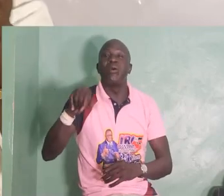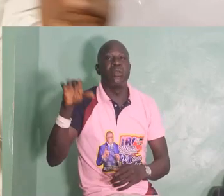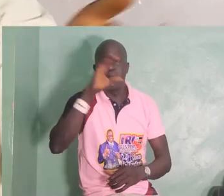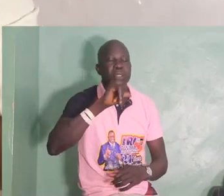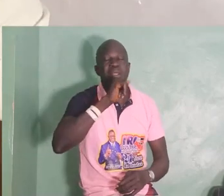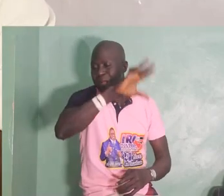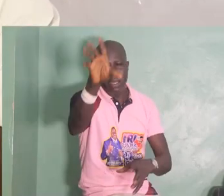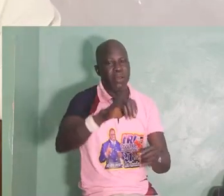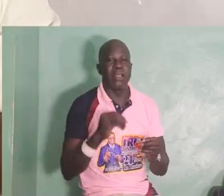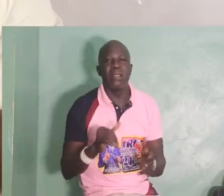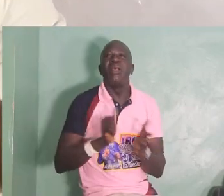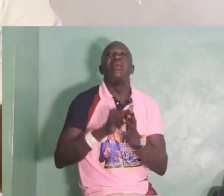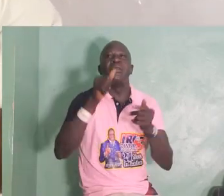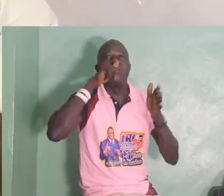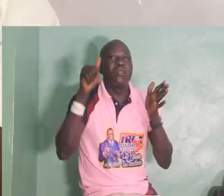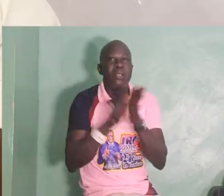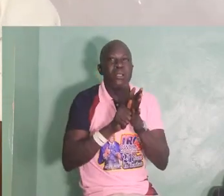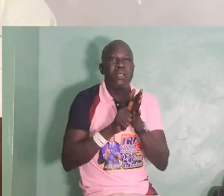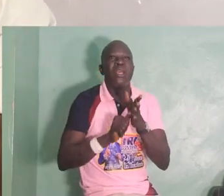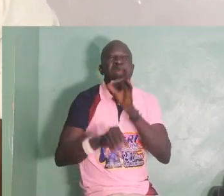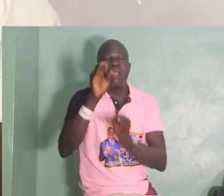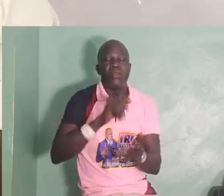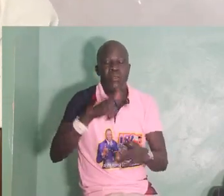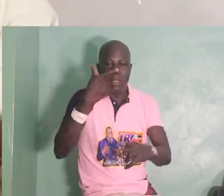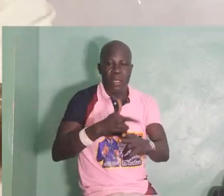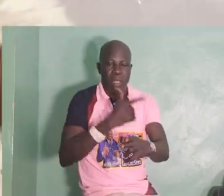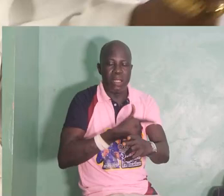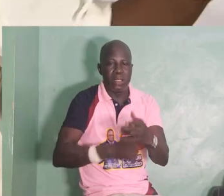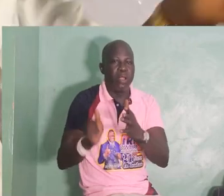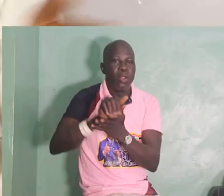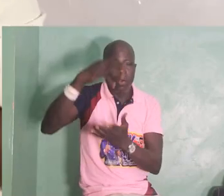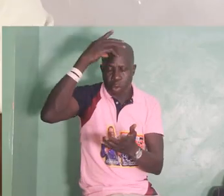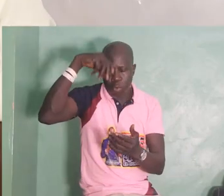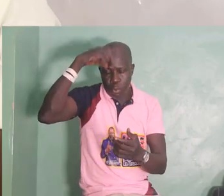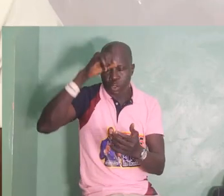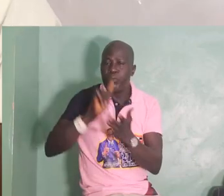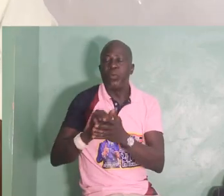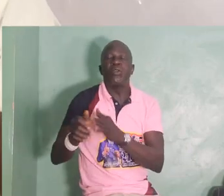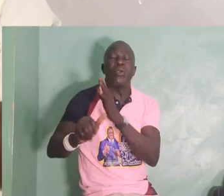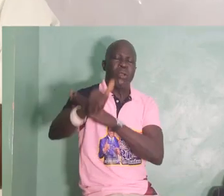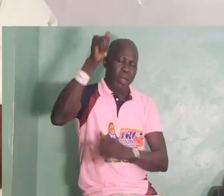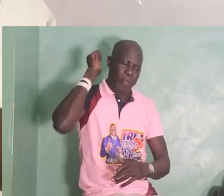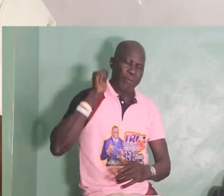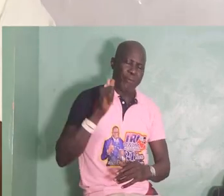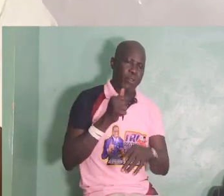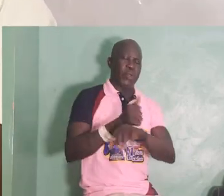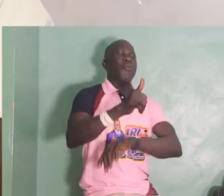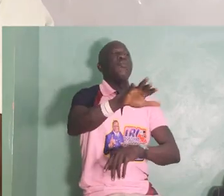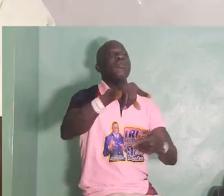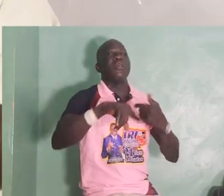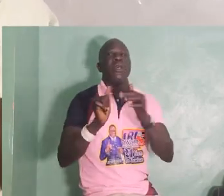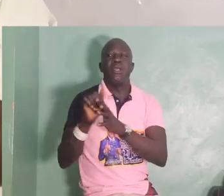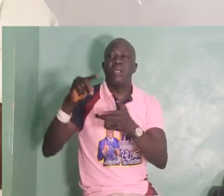on. All of you that are seeing, rise up and walk. Jesus see you. Those of you, you are